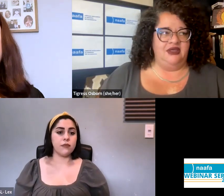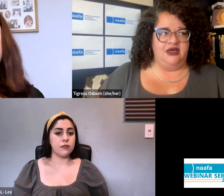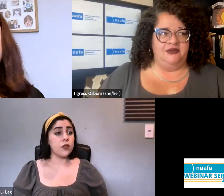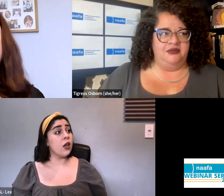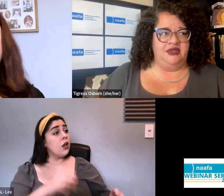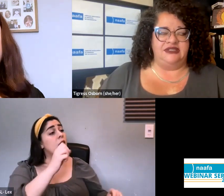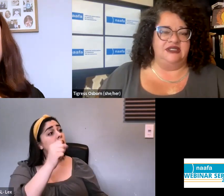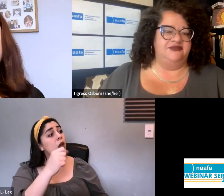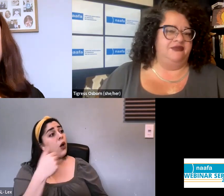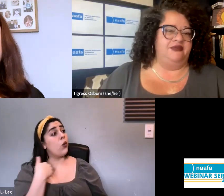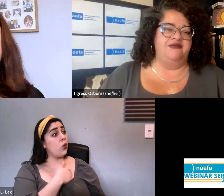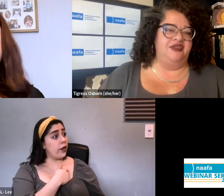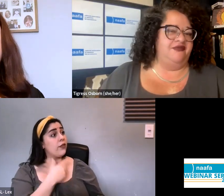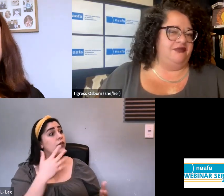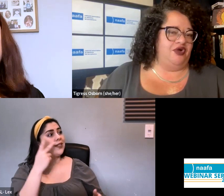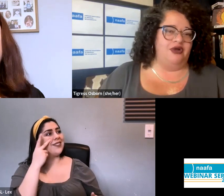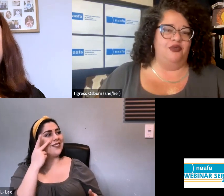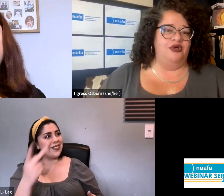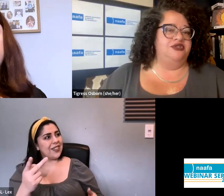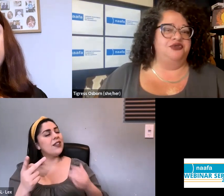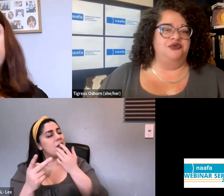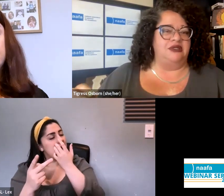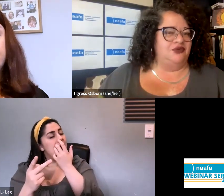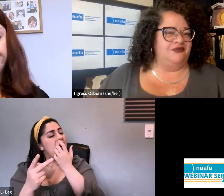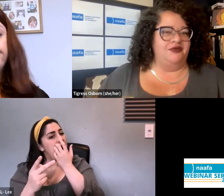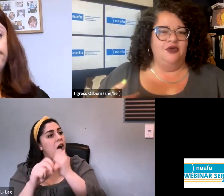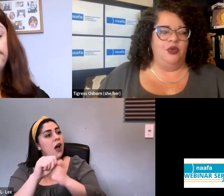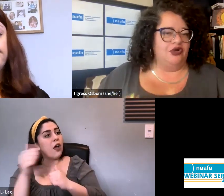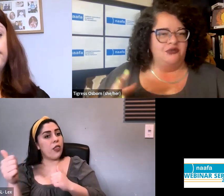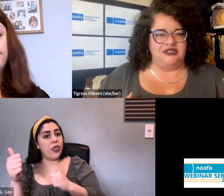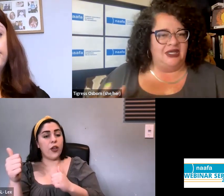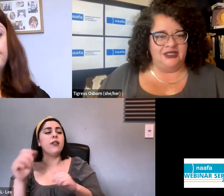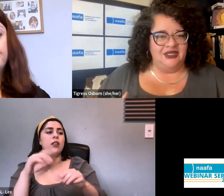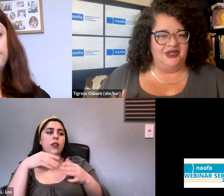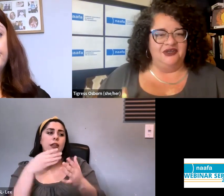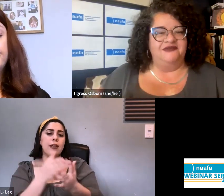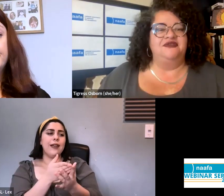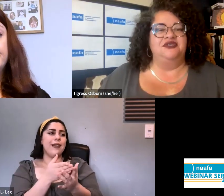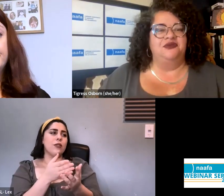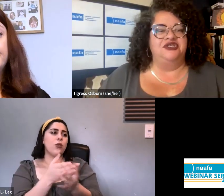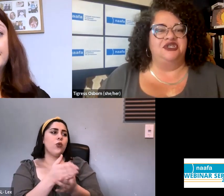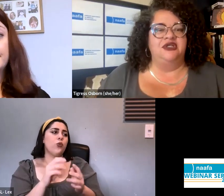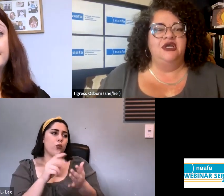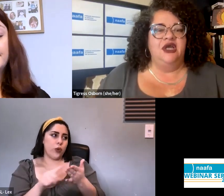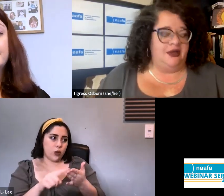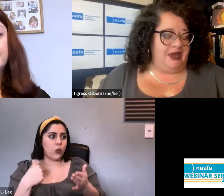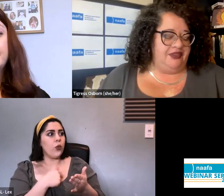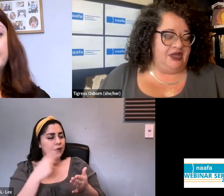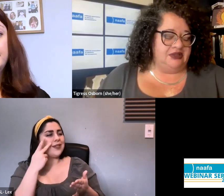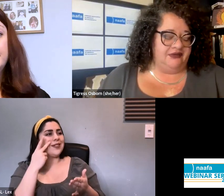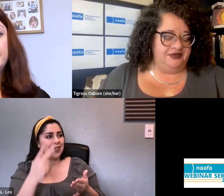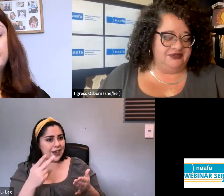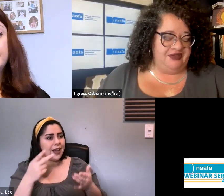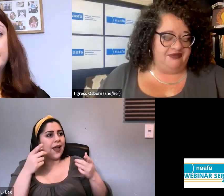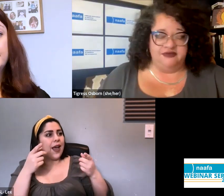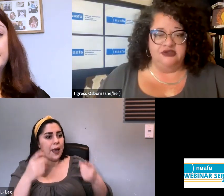make caskets from everything from cardboard to a sort of wicker rattan kind of situation. Mm-hmm. I think